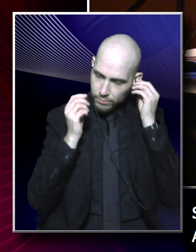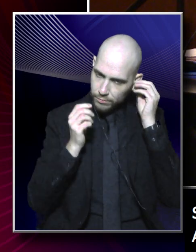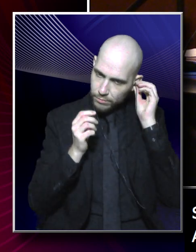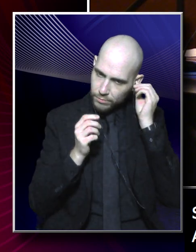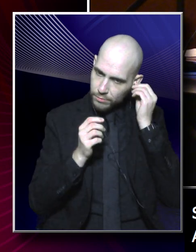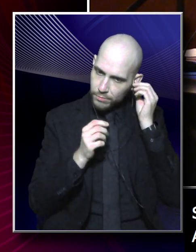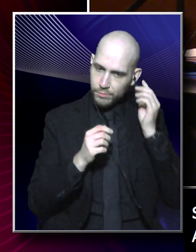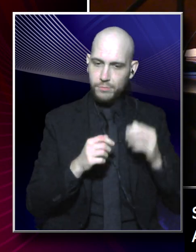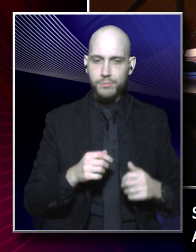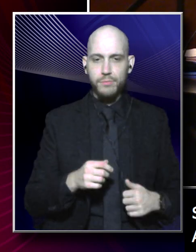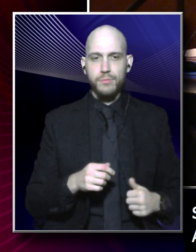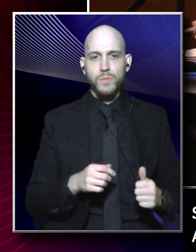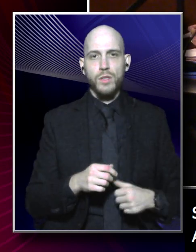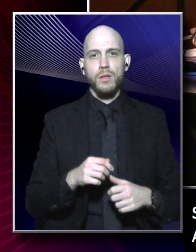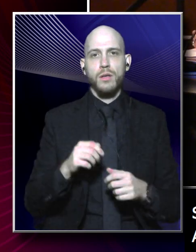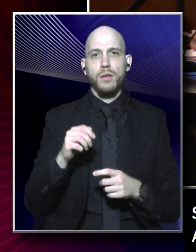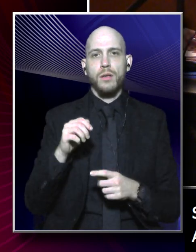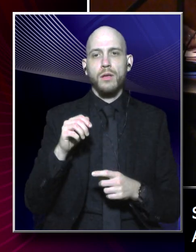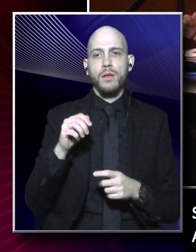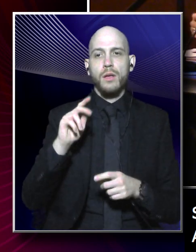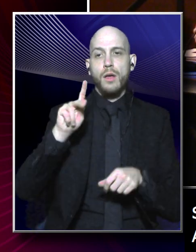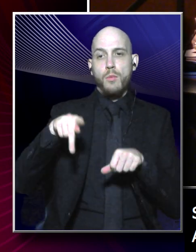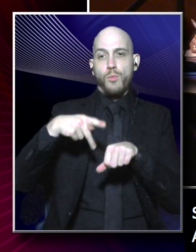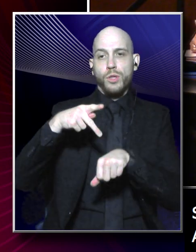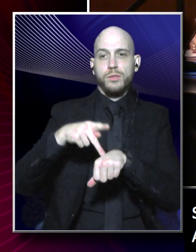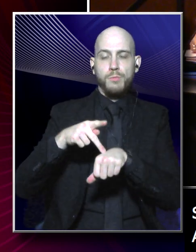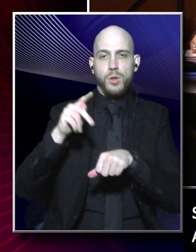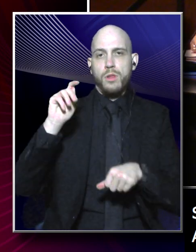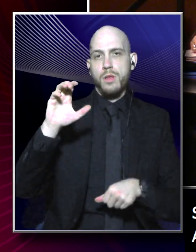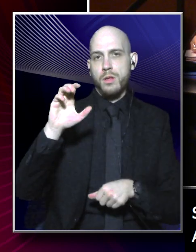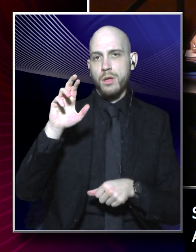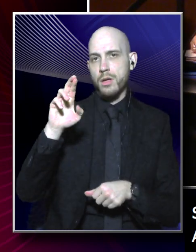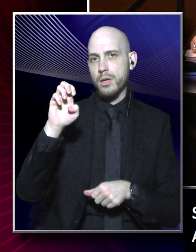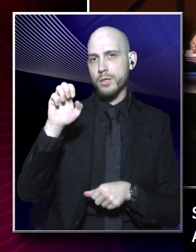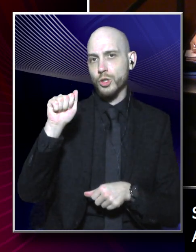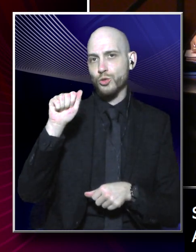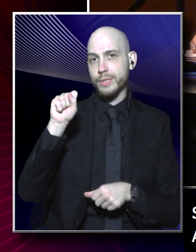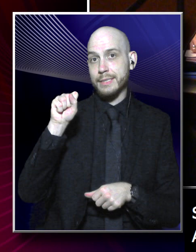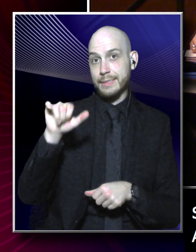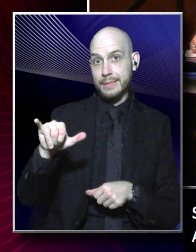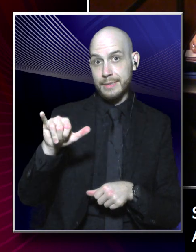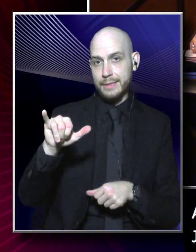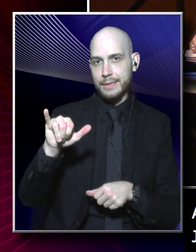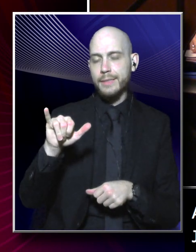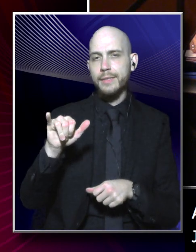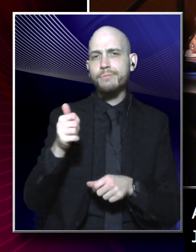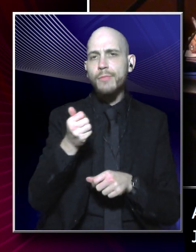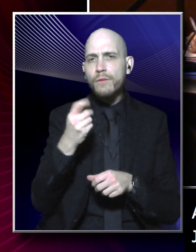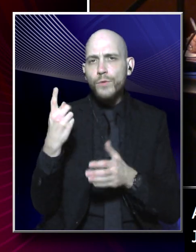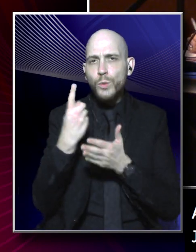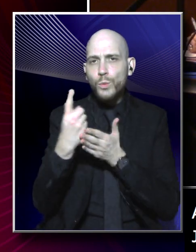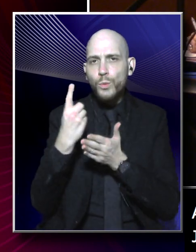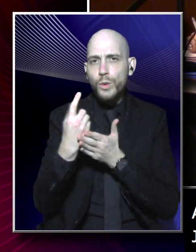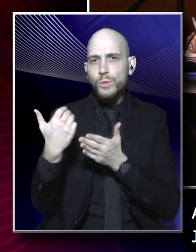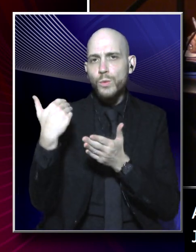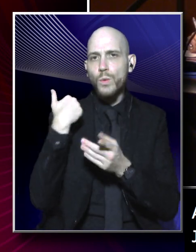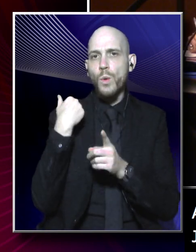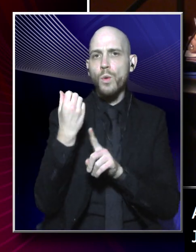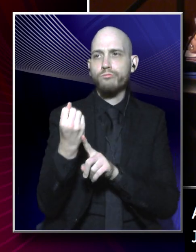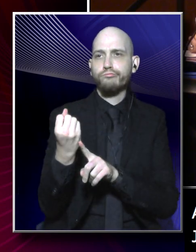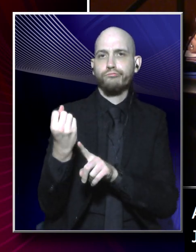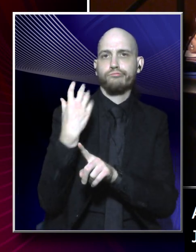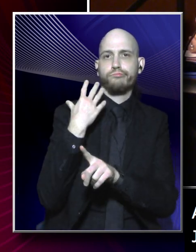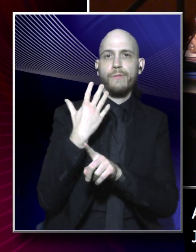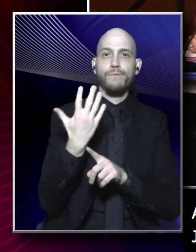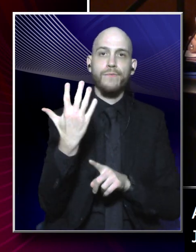Principal Chrissy forwarded to me just a couple of weeks ago 5 charts,